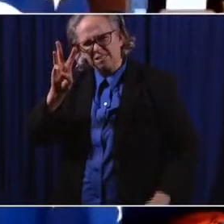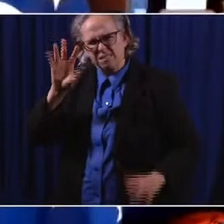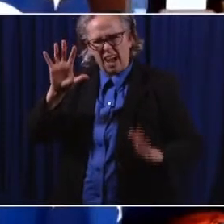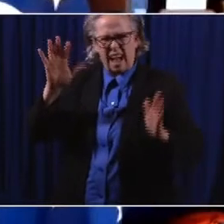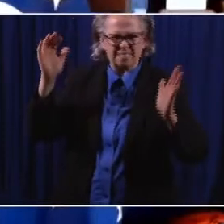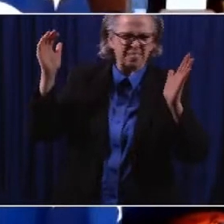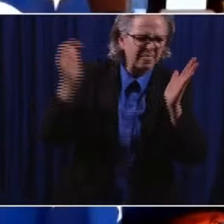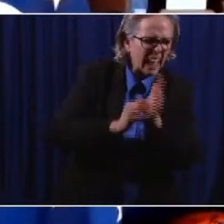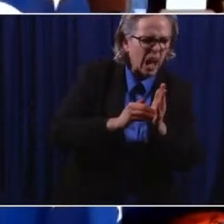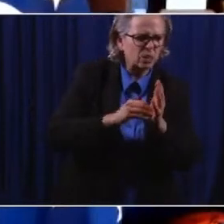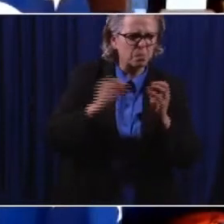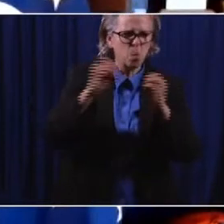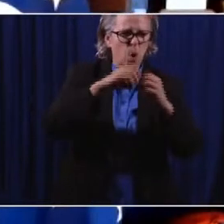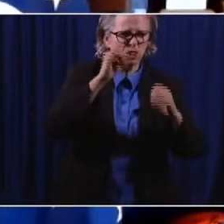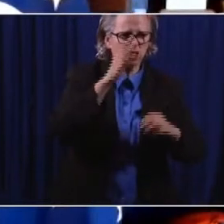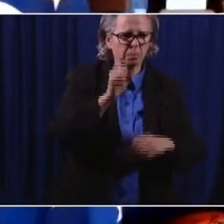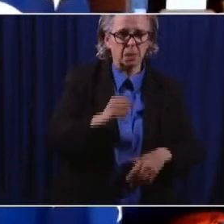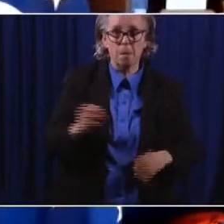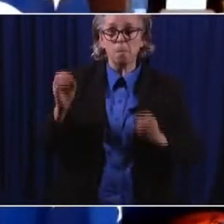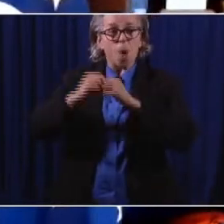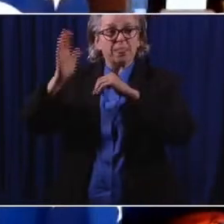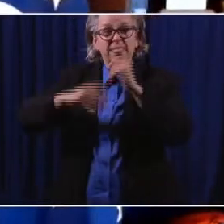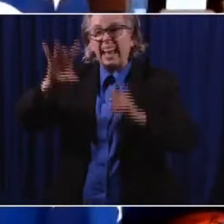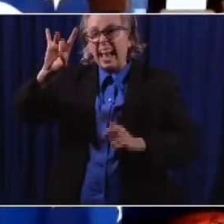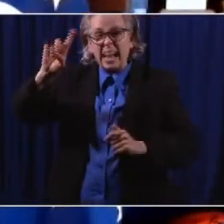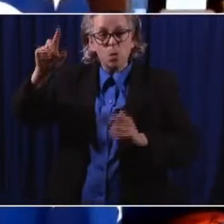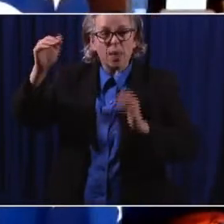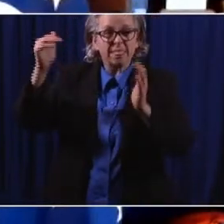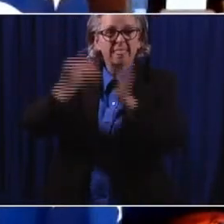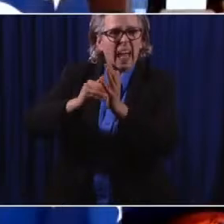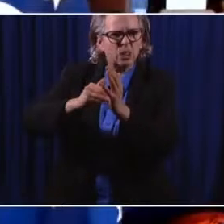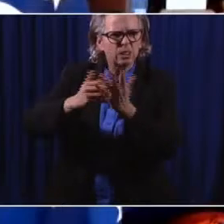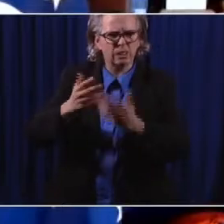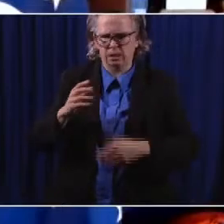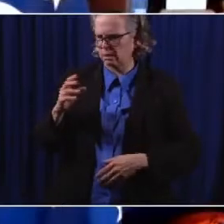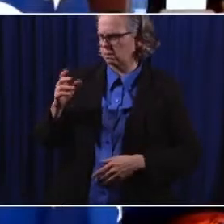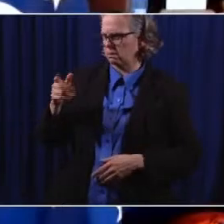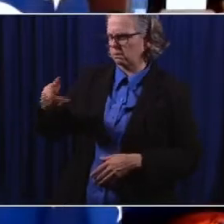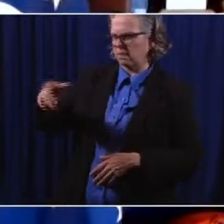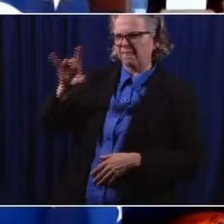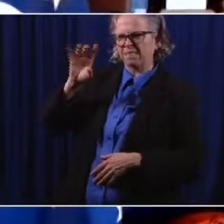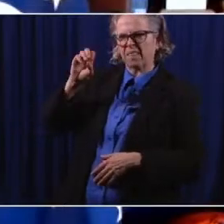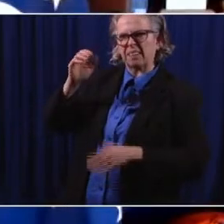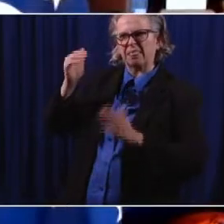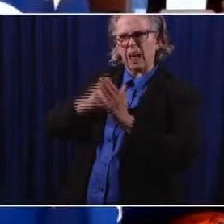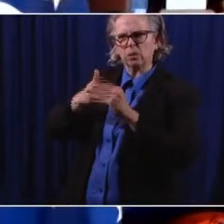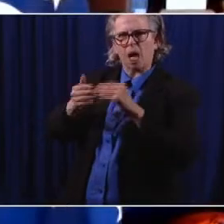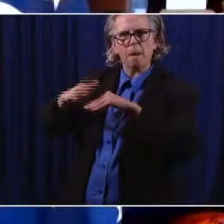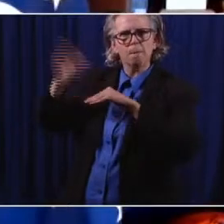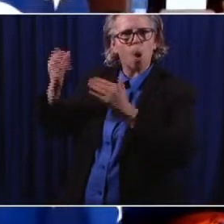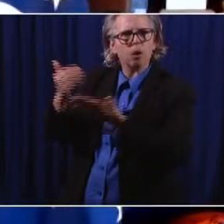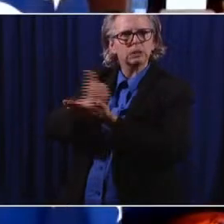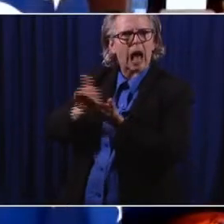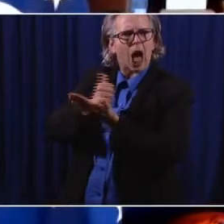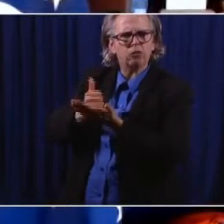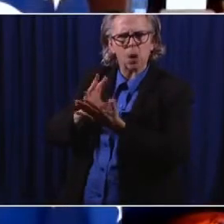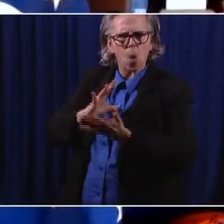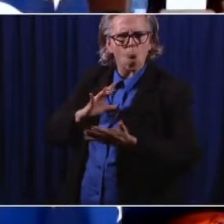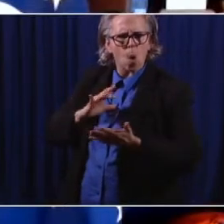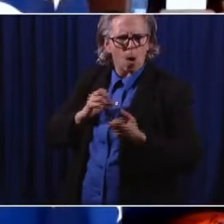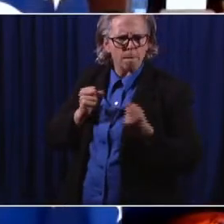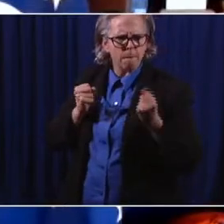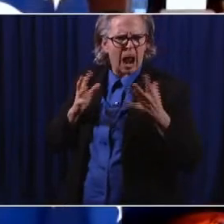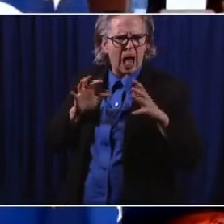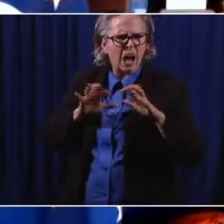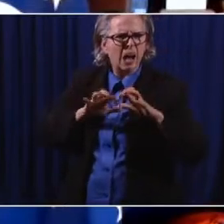81,700 of them pay over $50,000 a year. And I just remind people of that. You may be struggling.